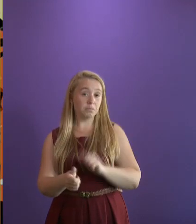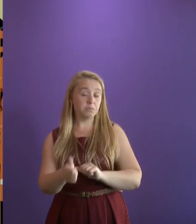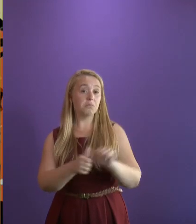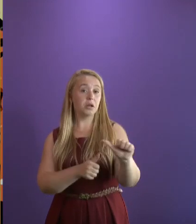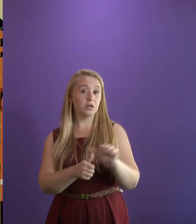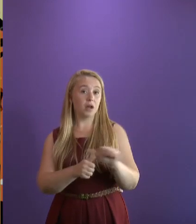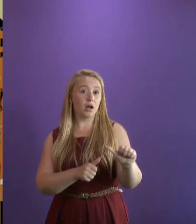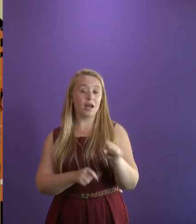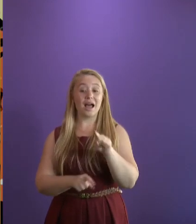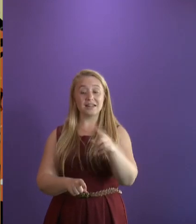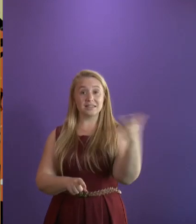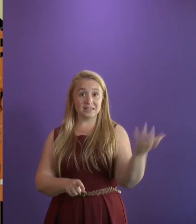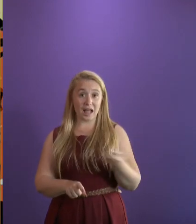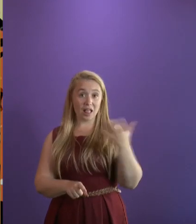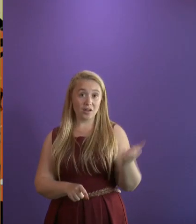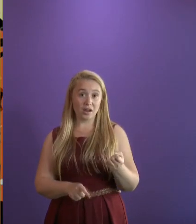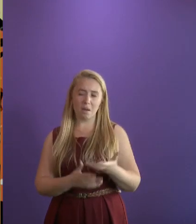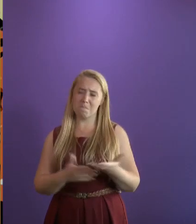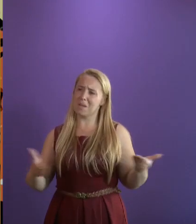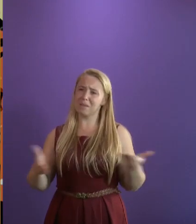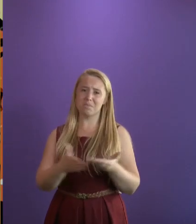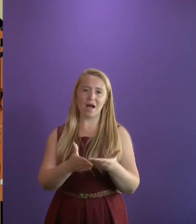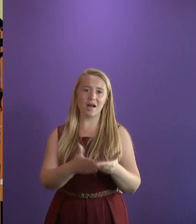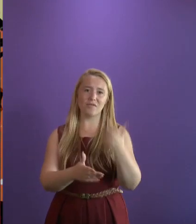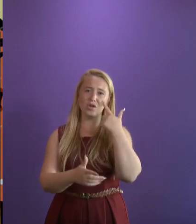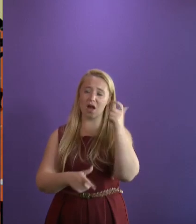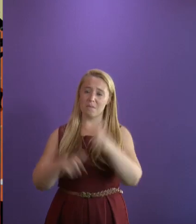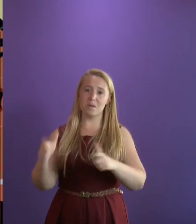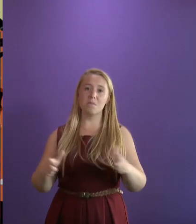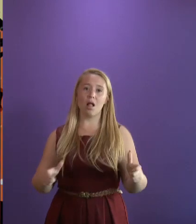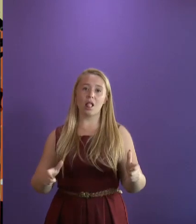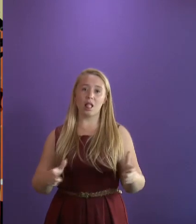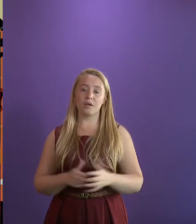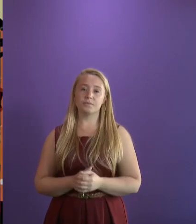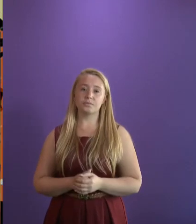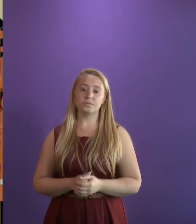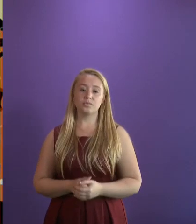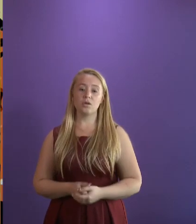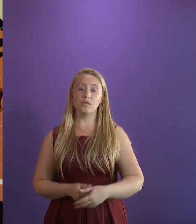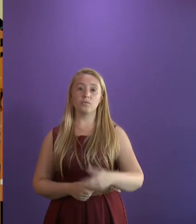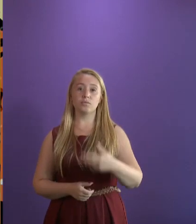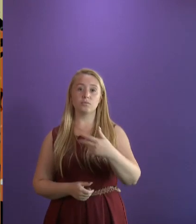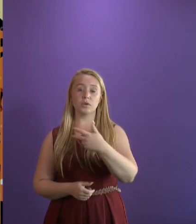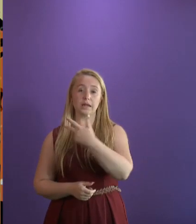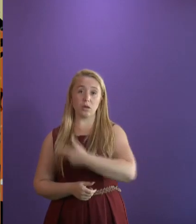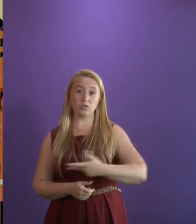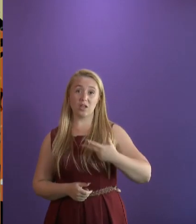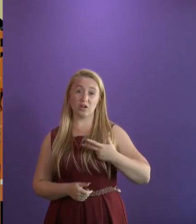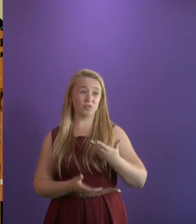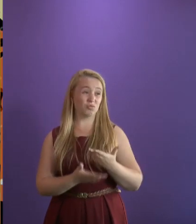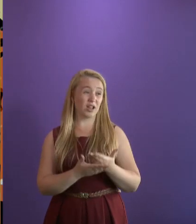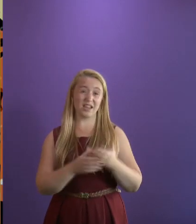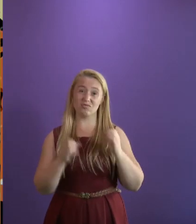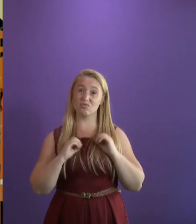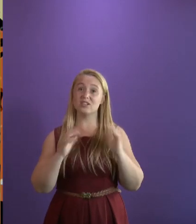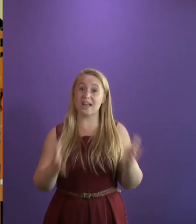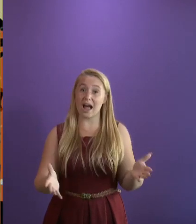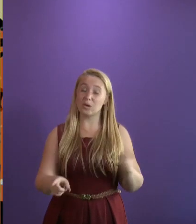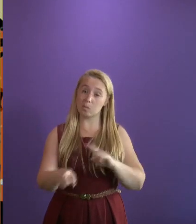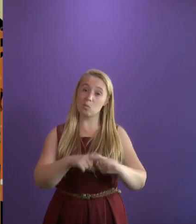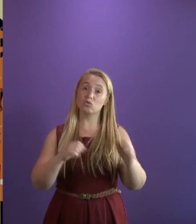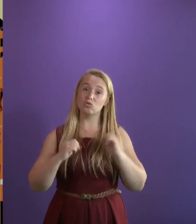salaries, that is a big barrier to younger people. A lot of our councillors are retired members, retired